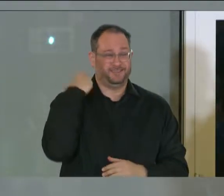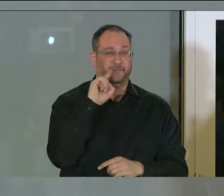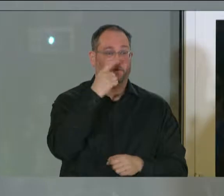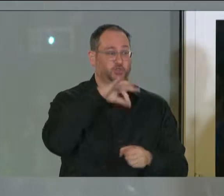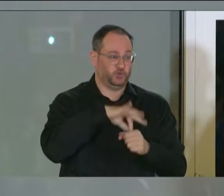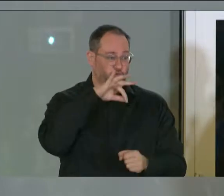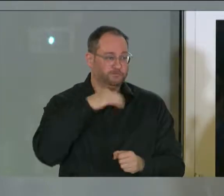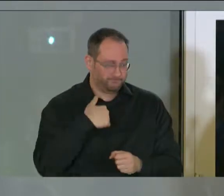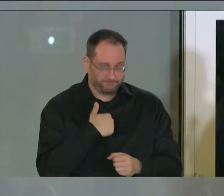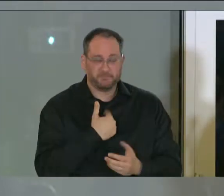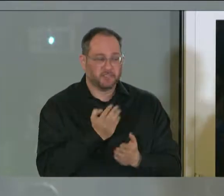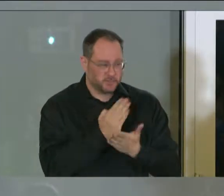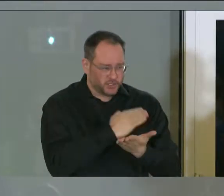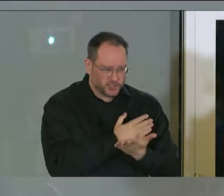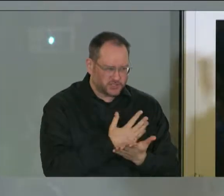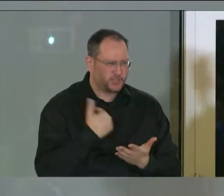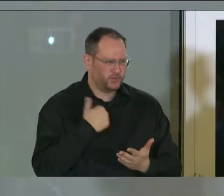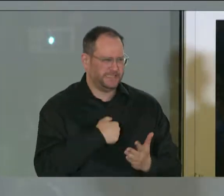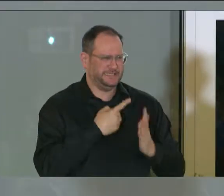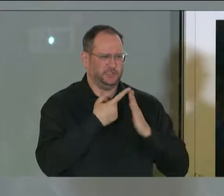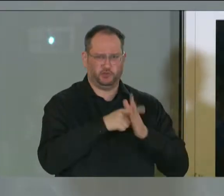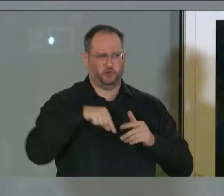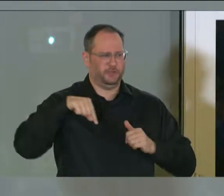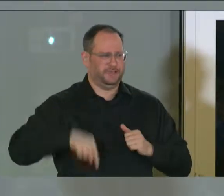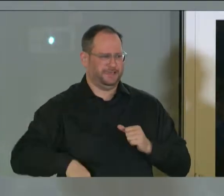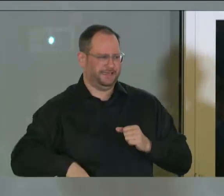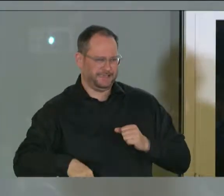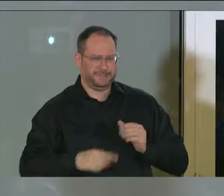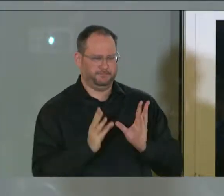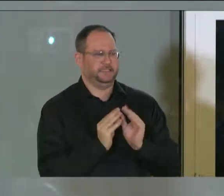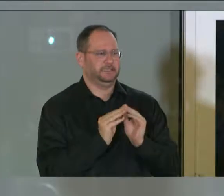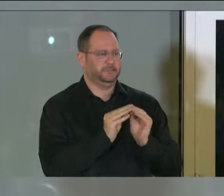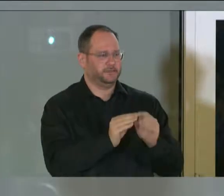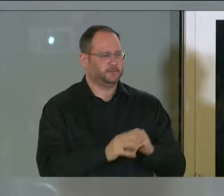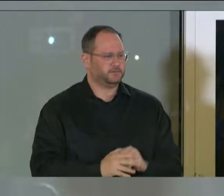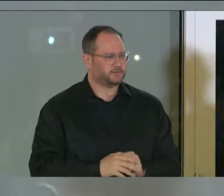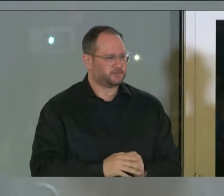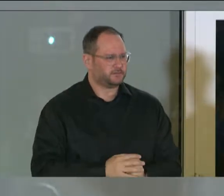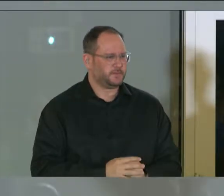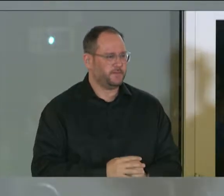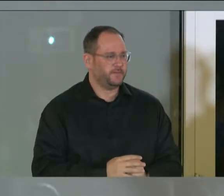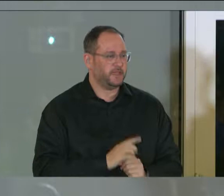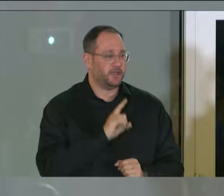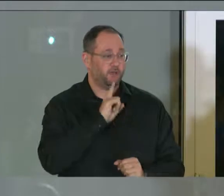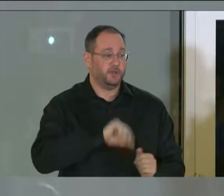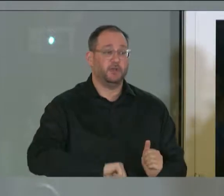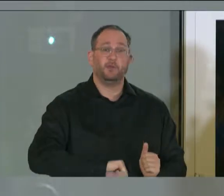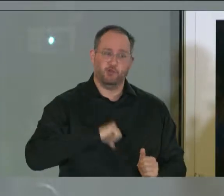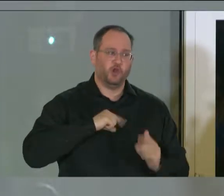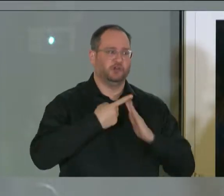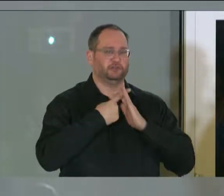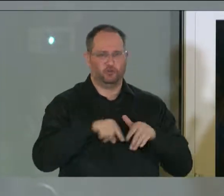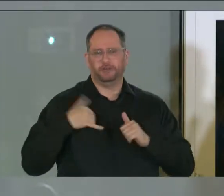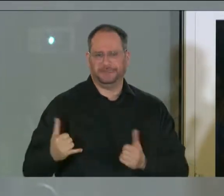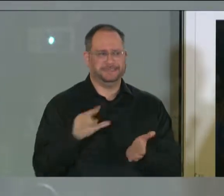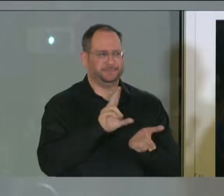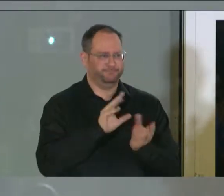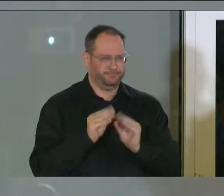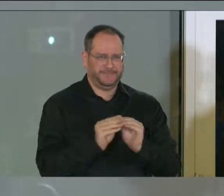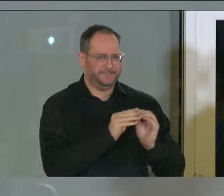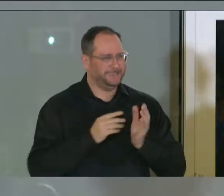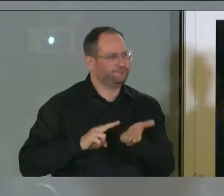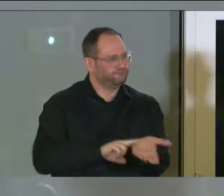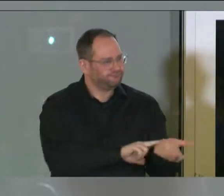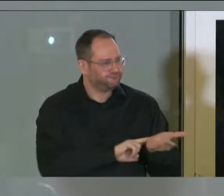proud to start off the first year of my second term with these budget engagement forums. We first started with a